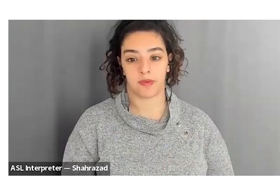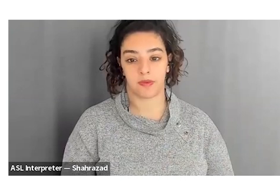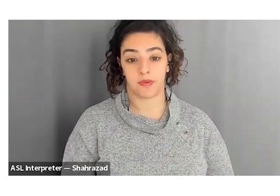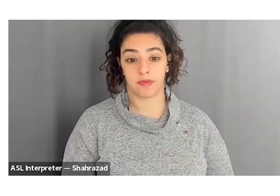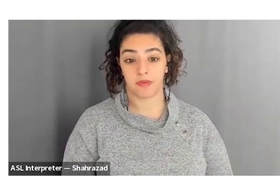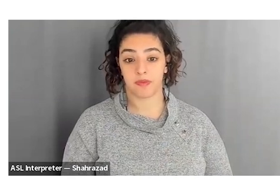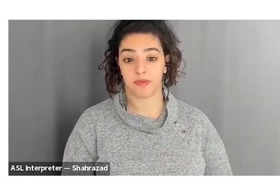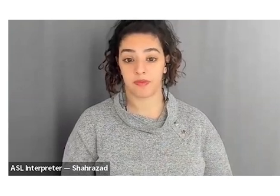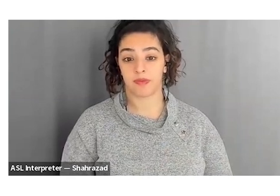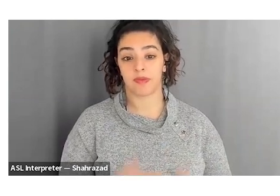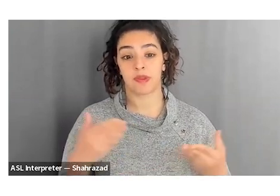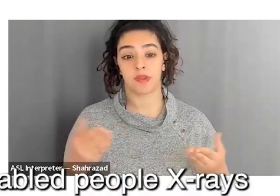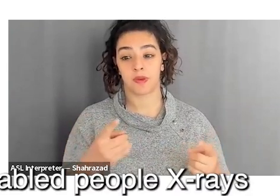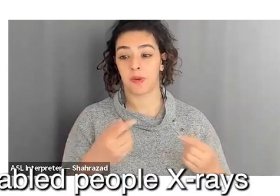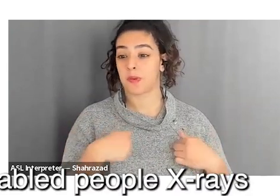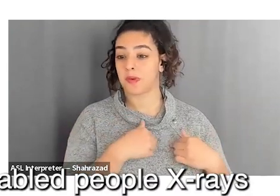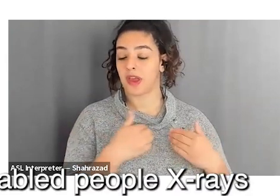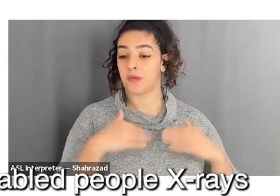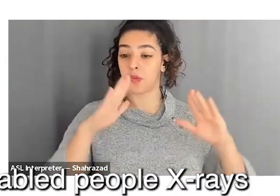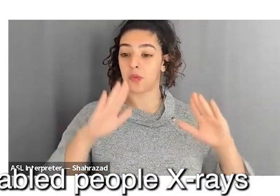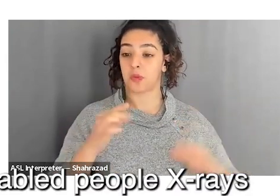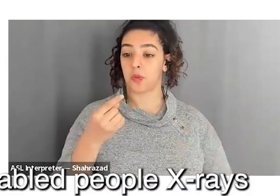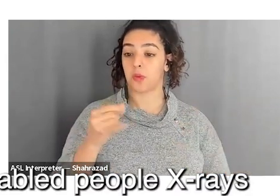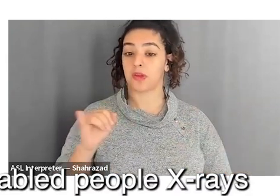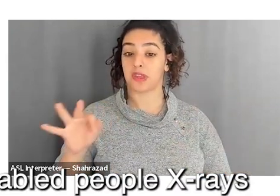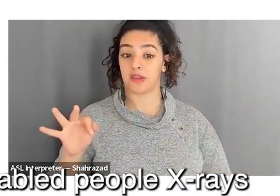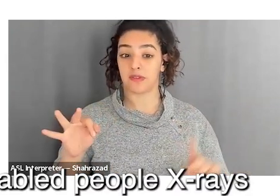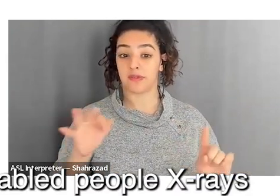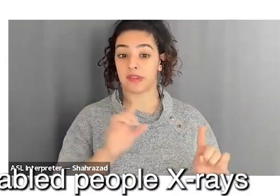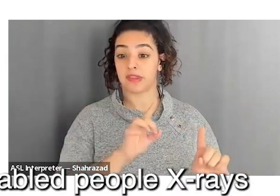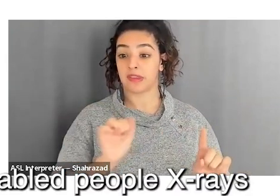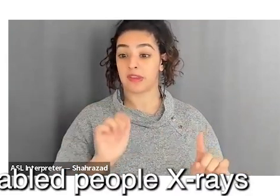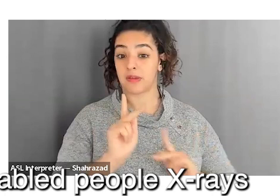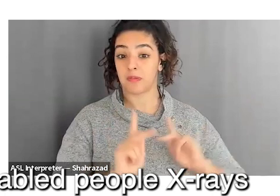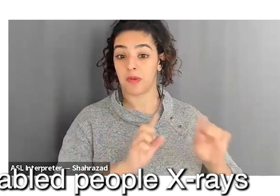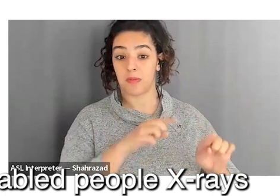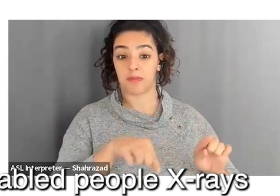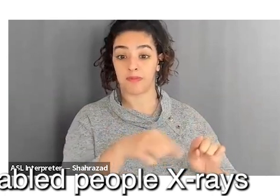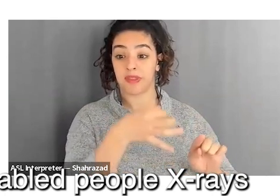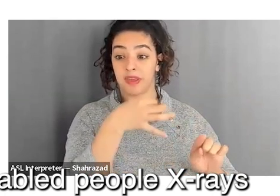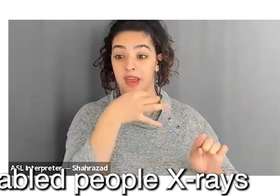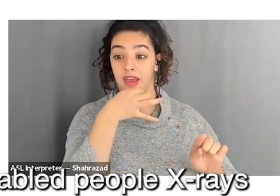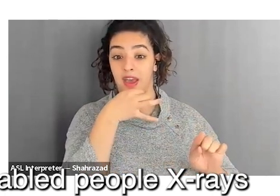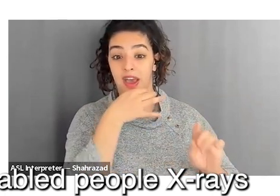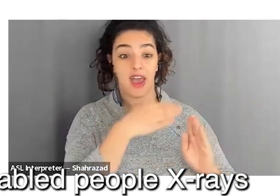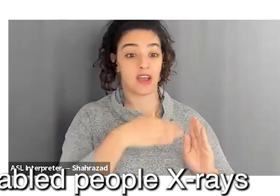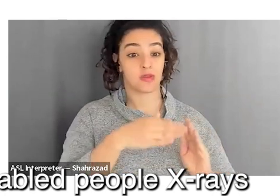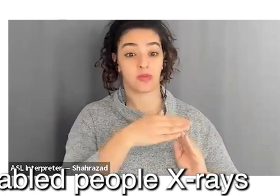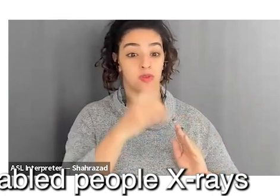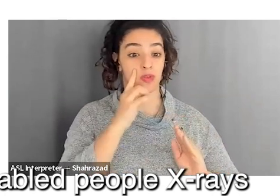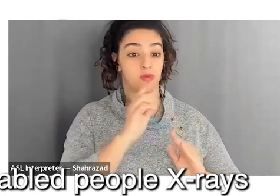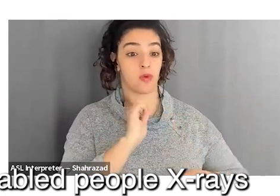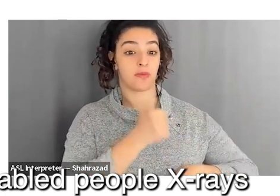And here we have a wonderful gift, and that disabled people are experts in forming intimate,